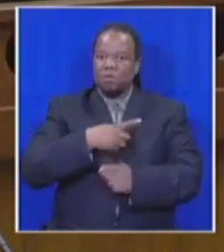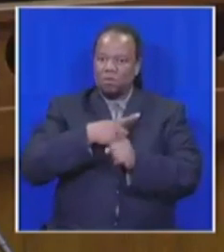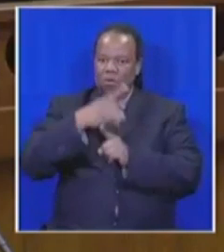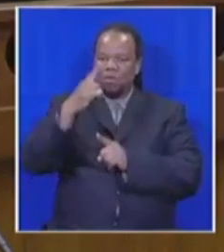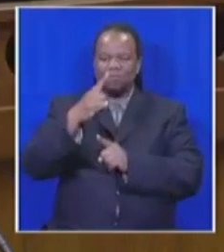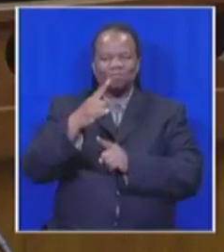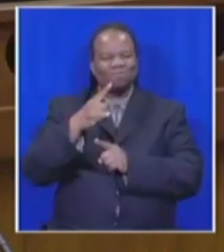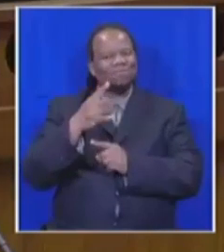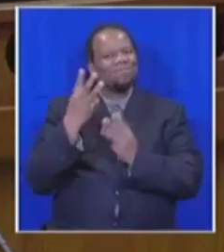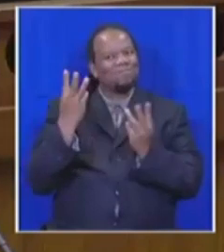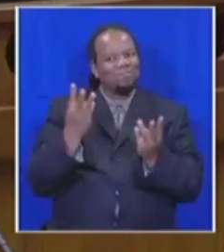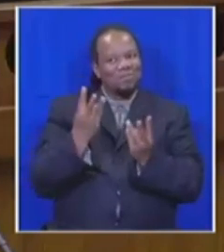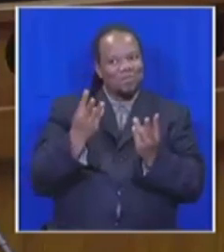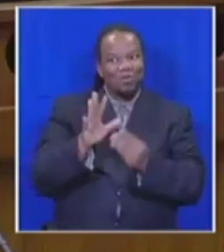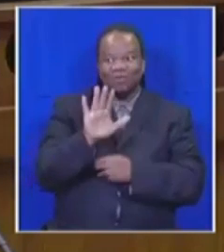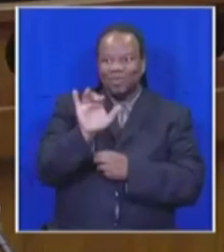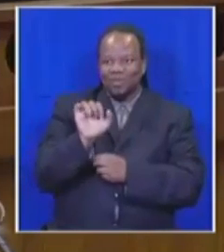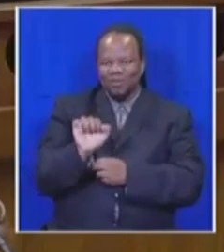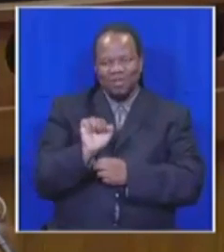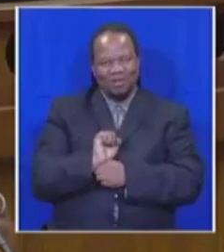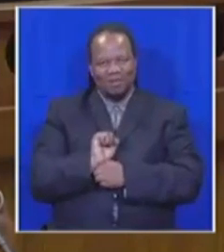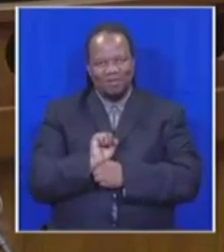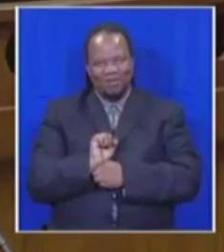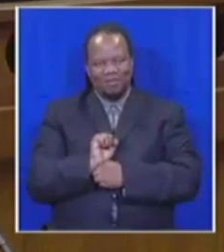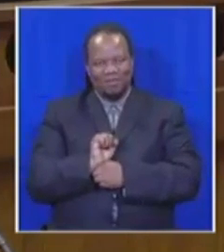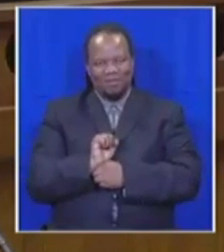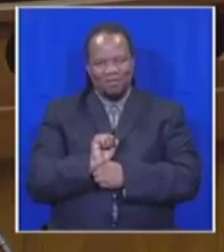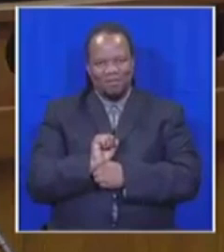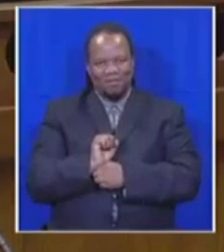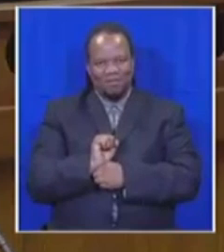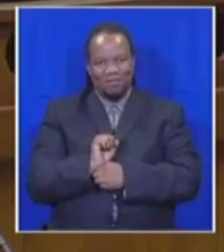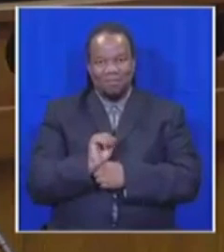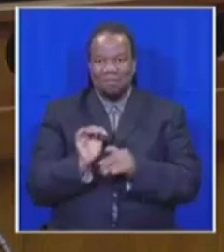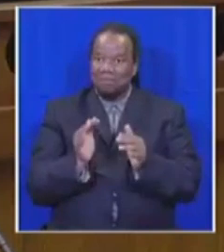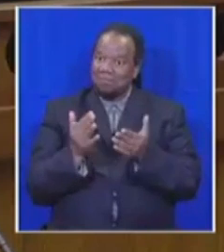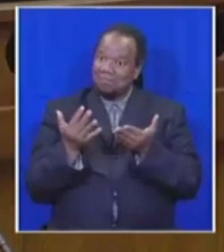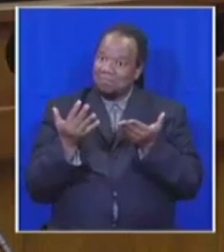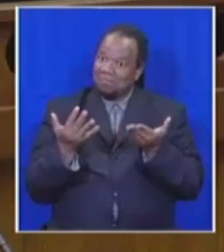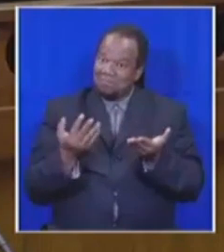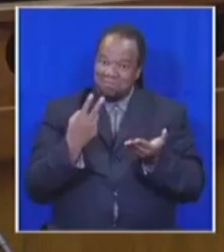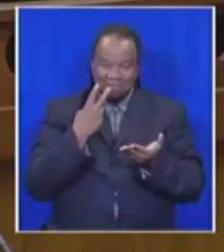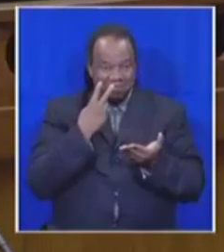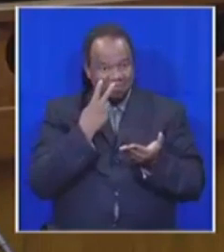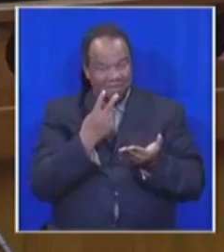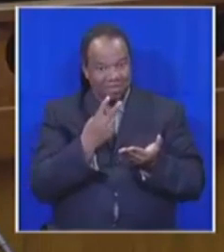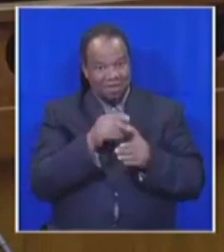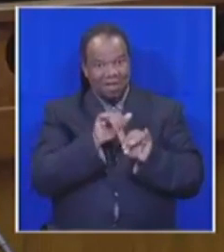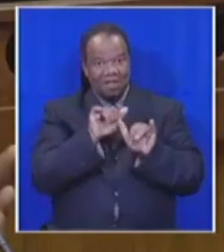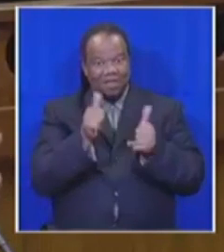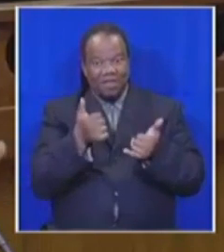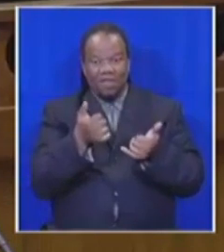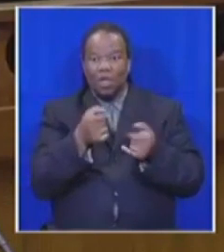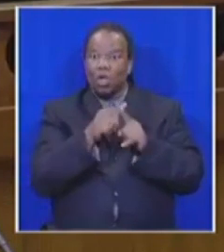Fellow South Africans, this caps the election of opposition-led governments in towns